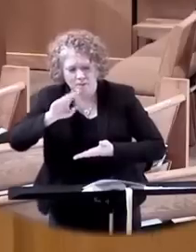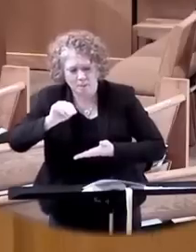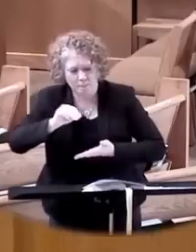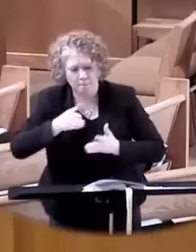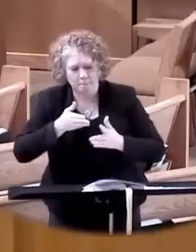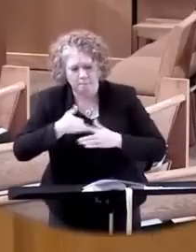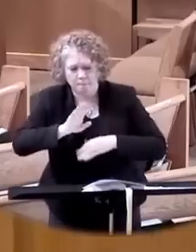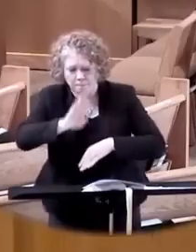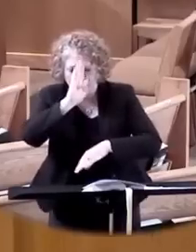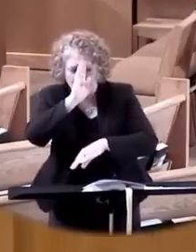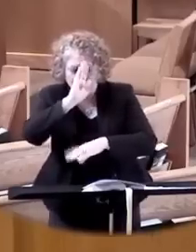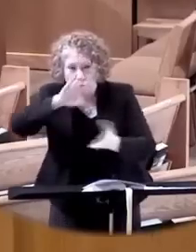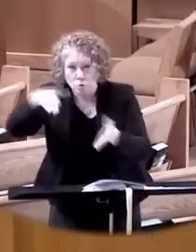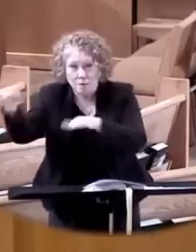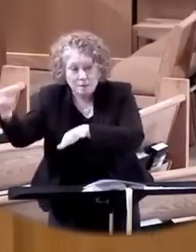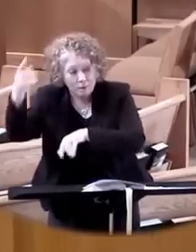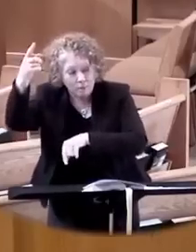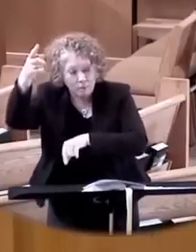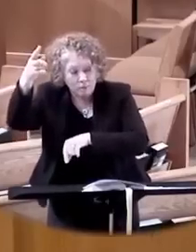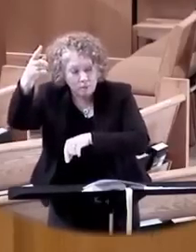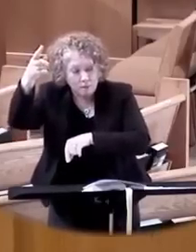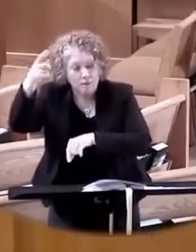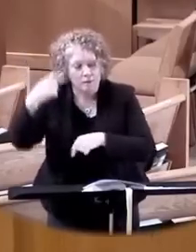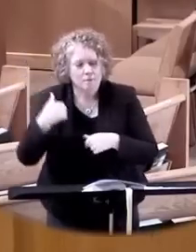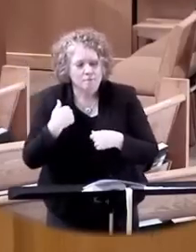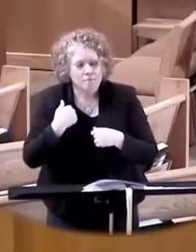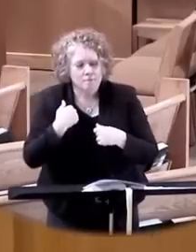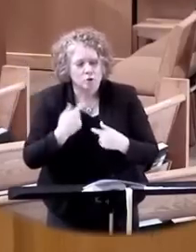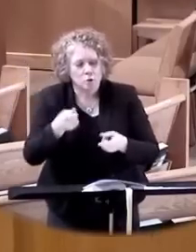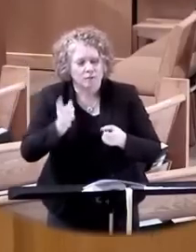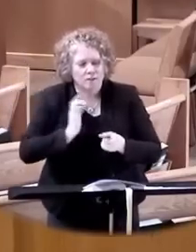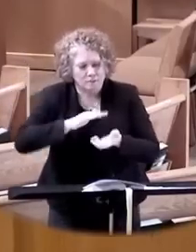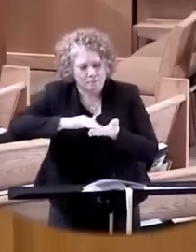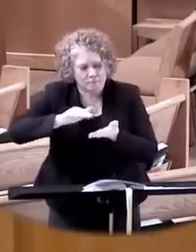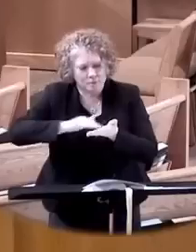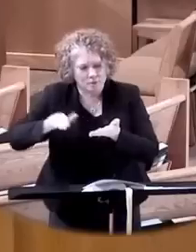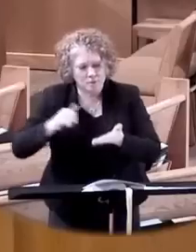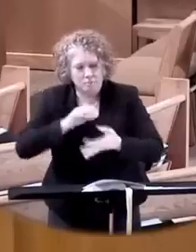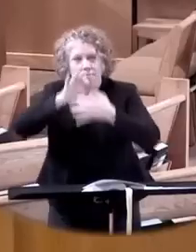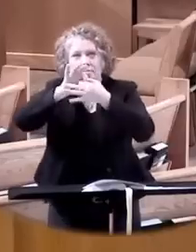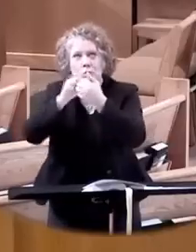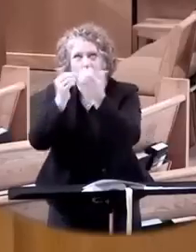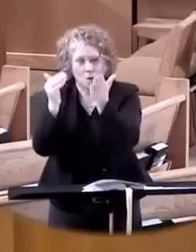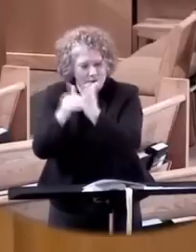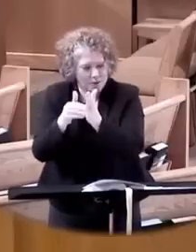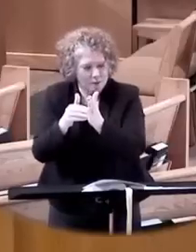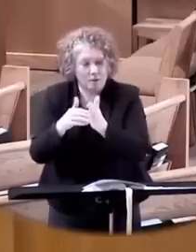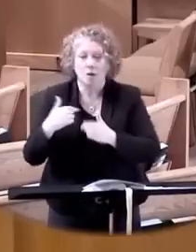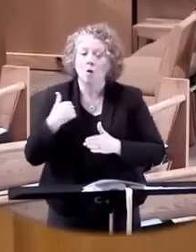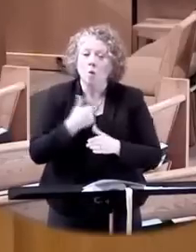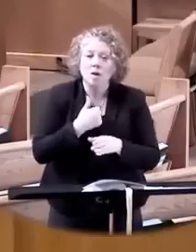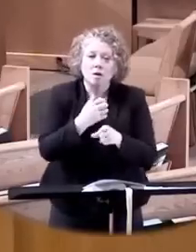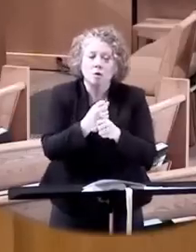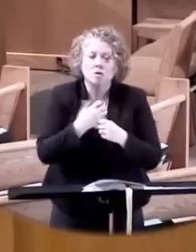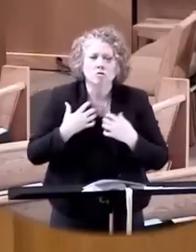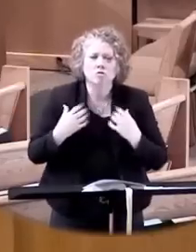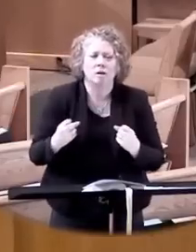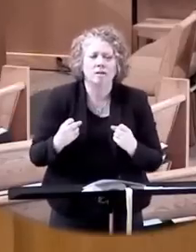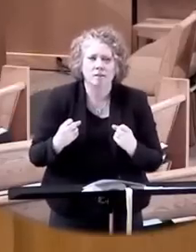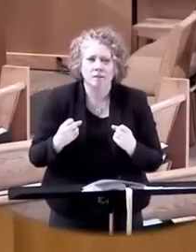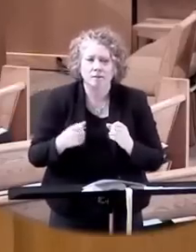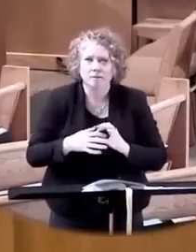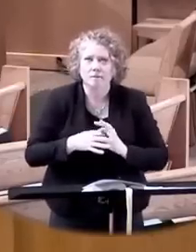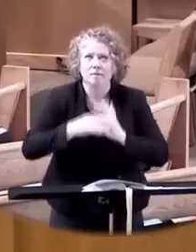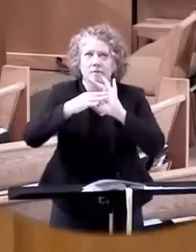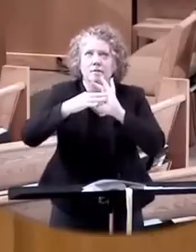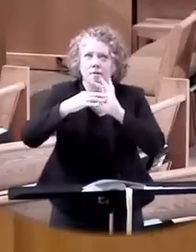death you willed to reconcile us to yourself. Grant that we, who are nourished by the body and blood of your Son and filled with